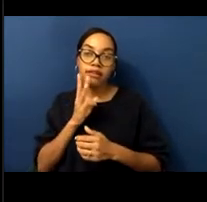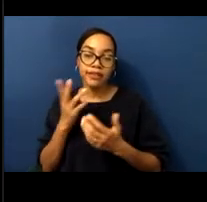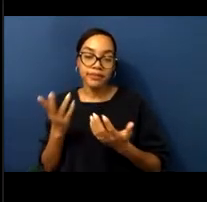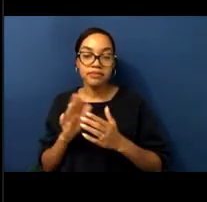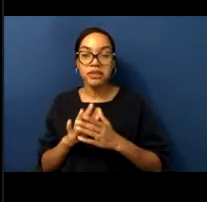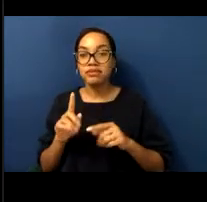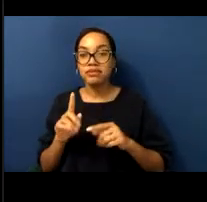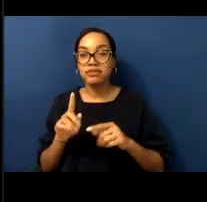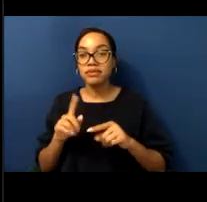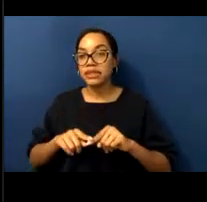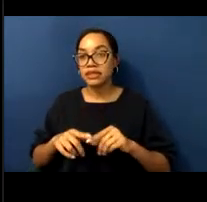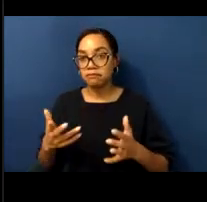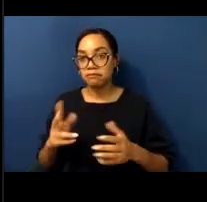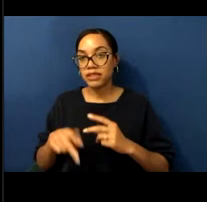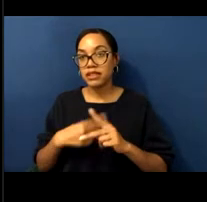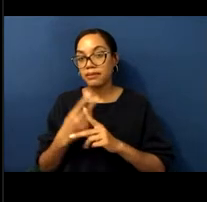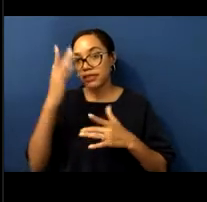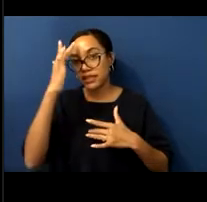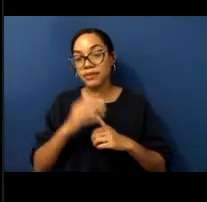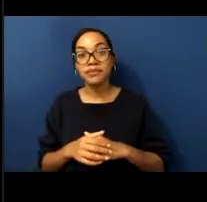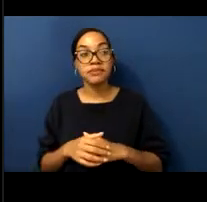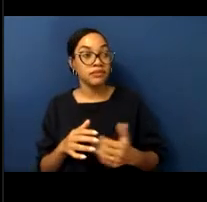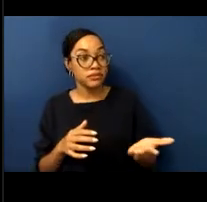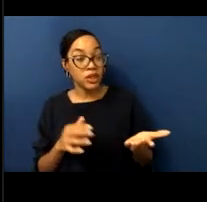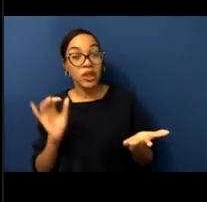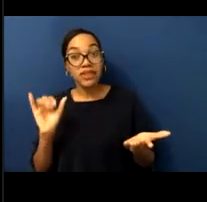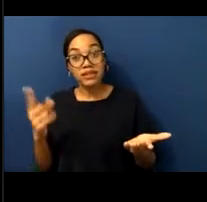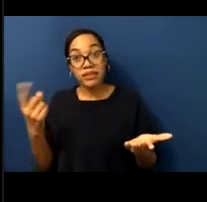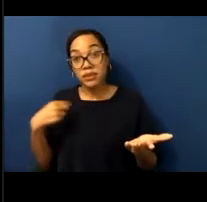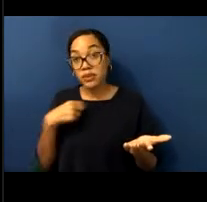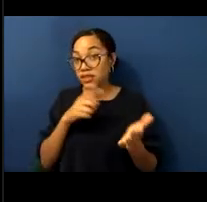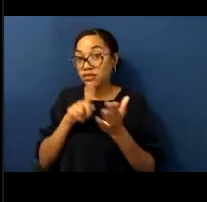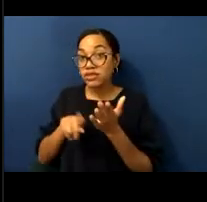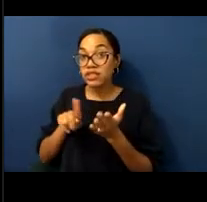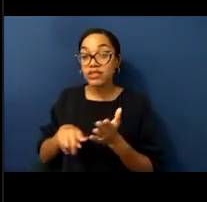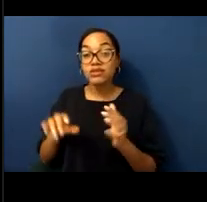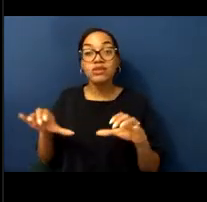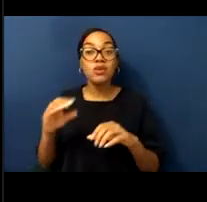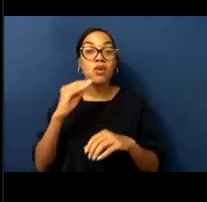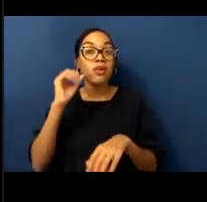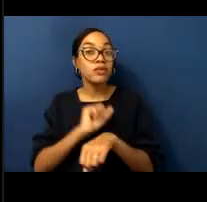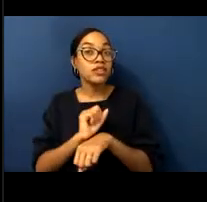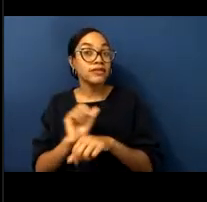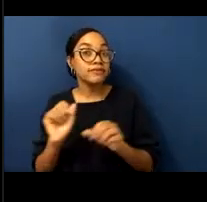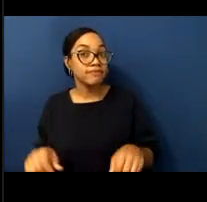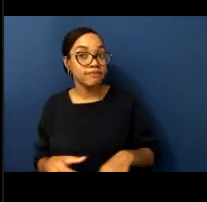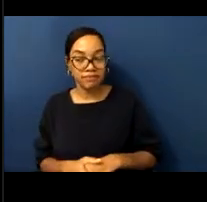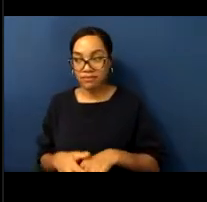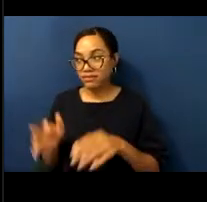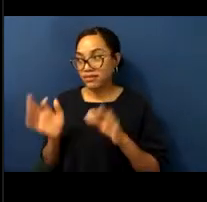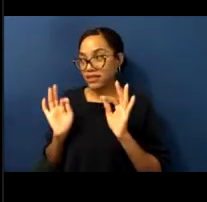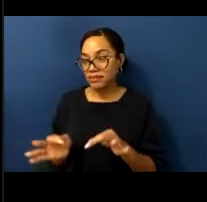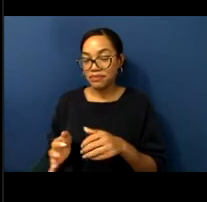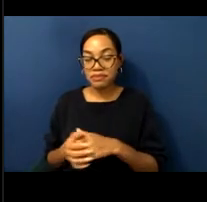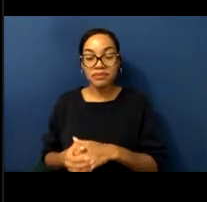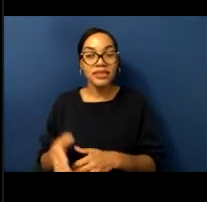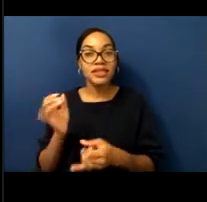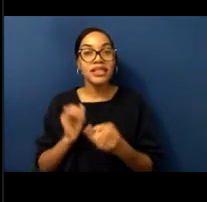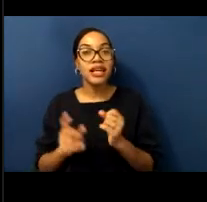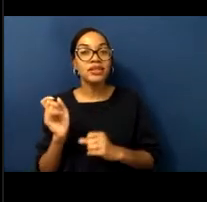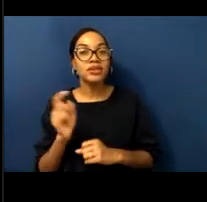that's something that we can also go and look up and we can do some homework. Absolutely. And then a last question, what